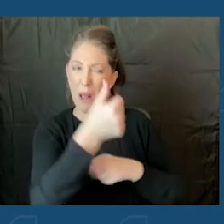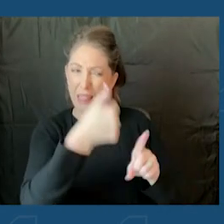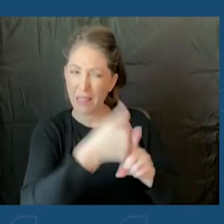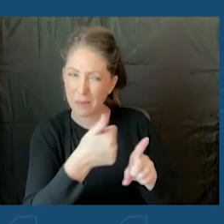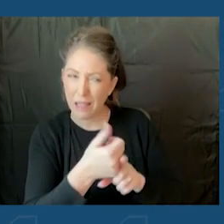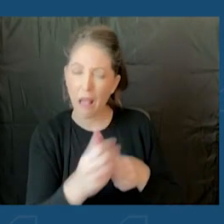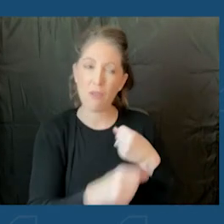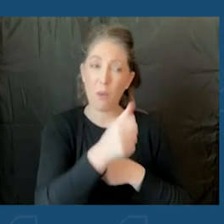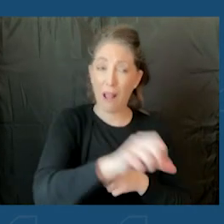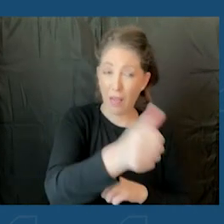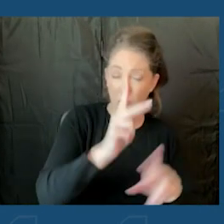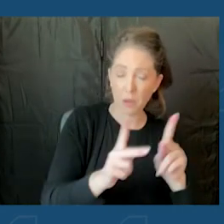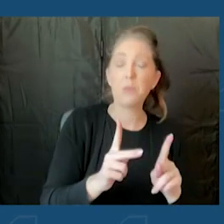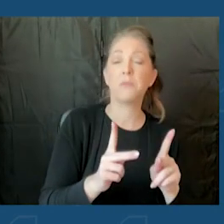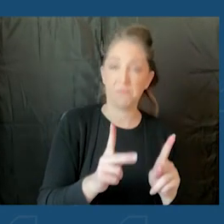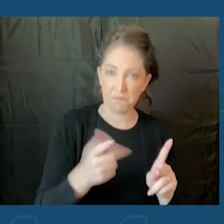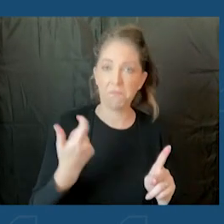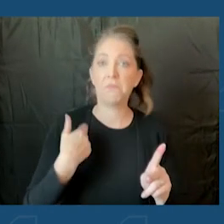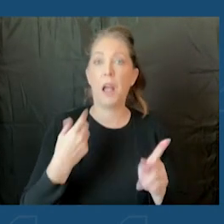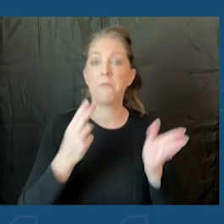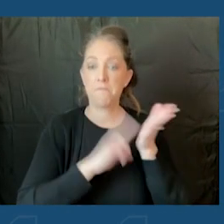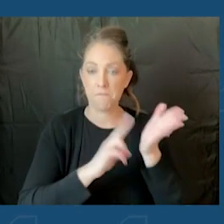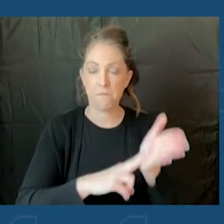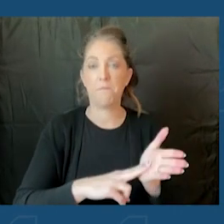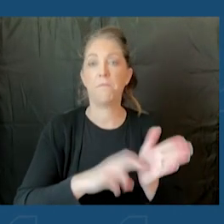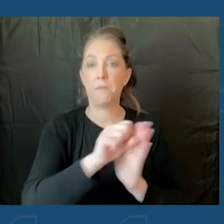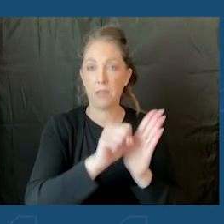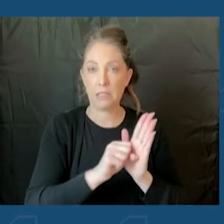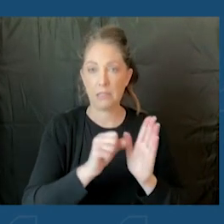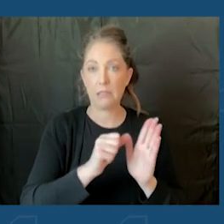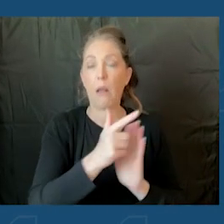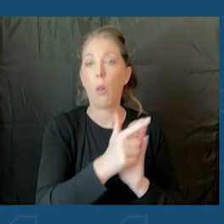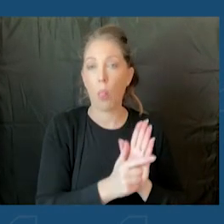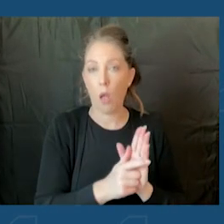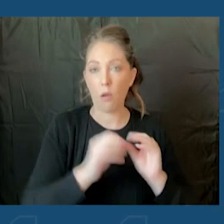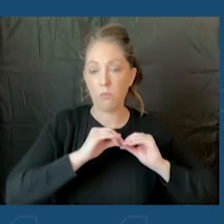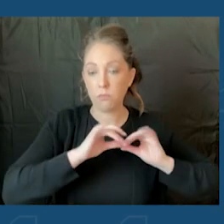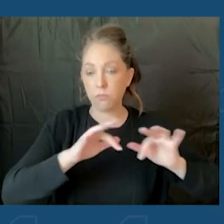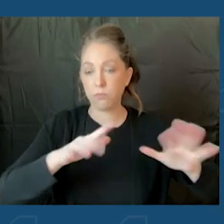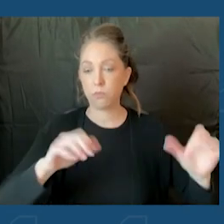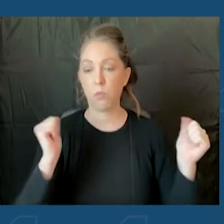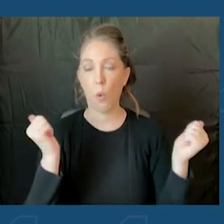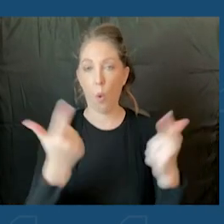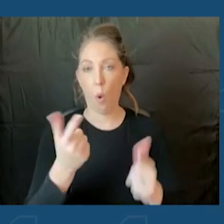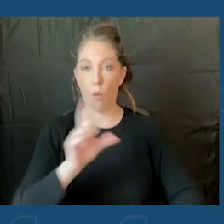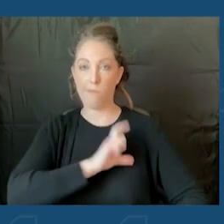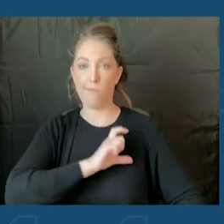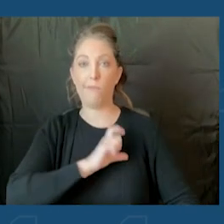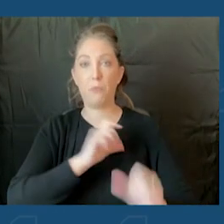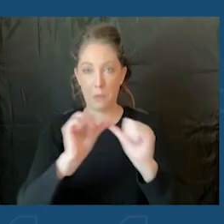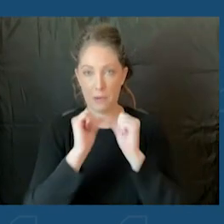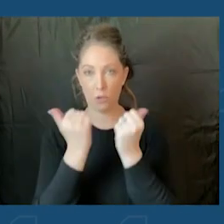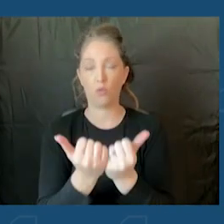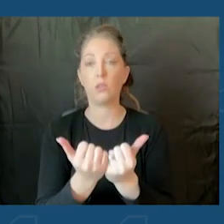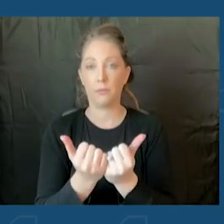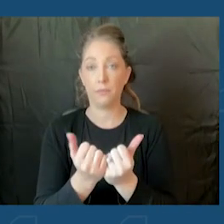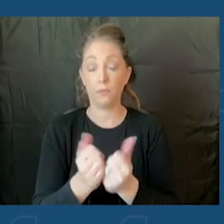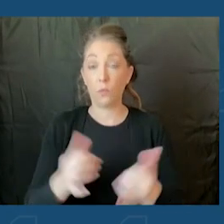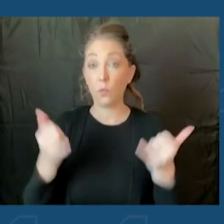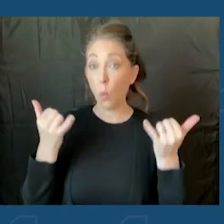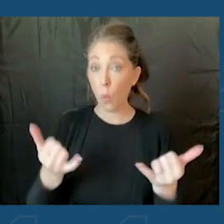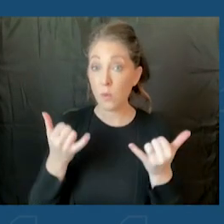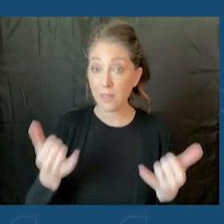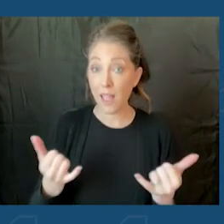6th, I signed into state law that expanded it to all law enforcement agencies. So now, when the signs are